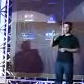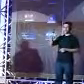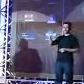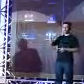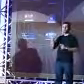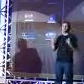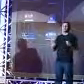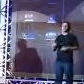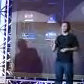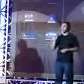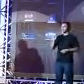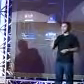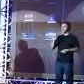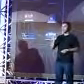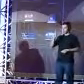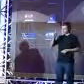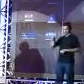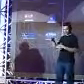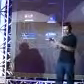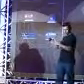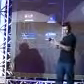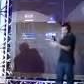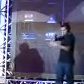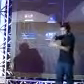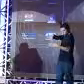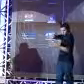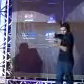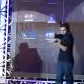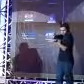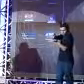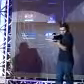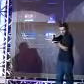satisfying 3 billion people,